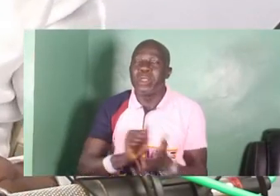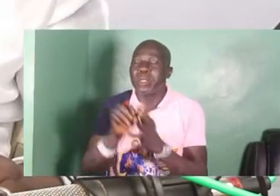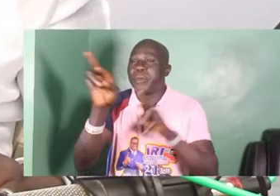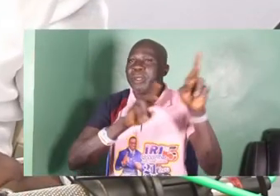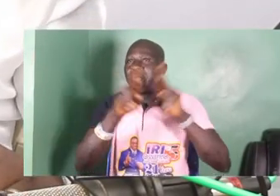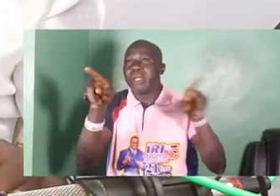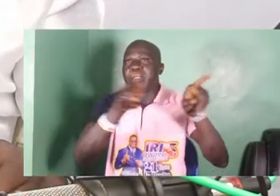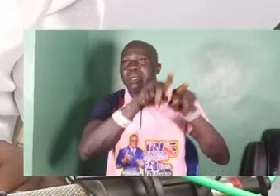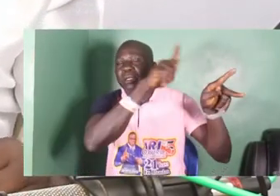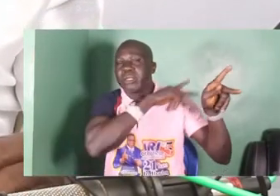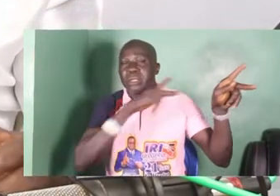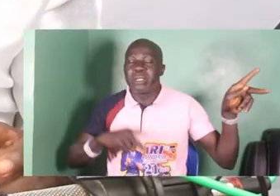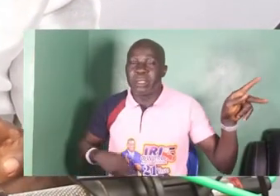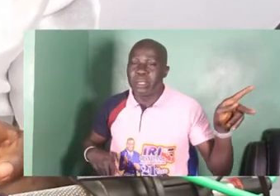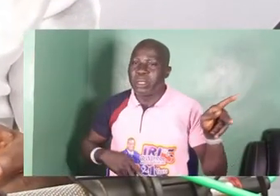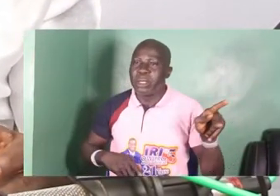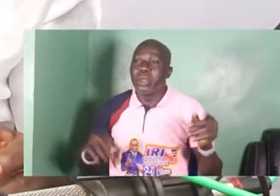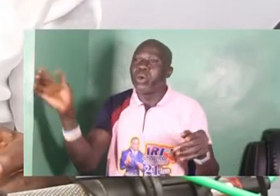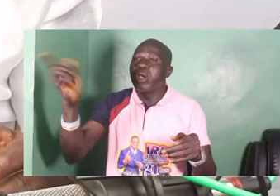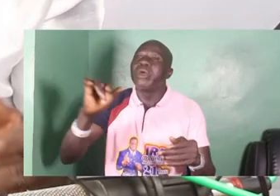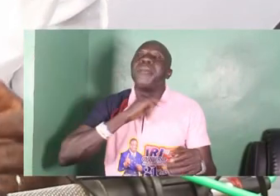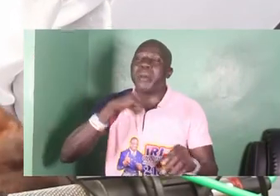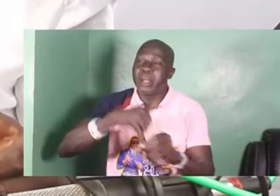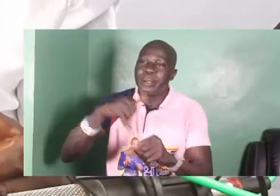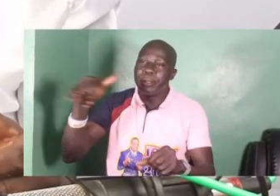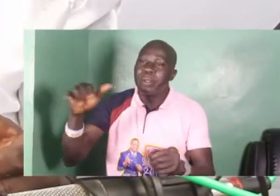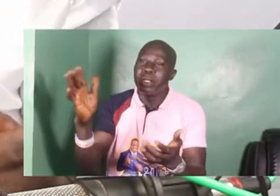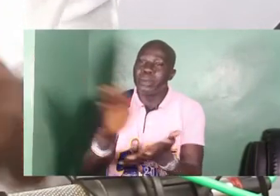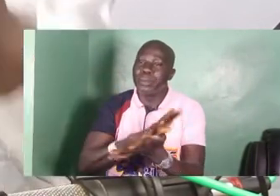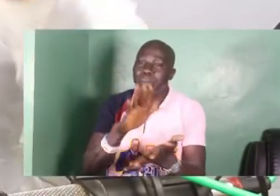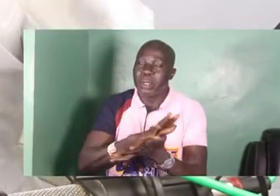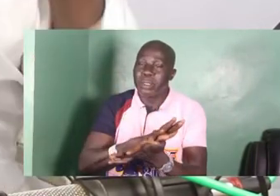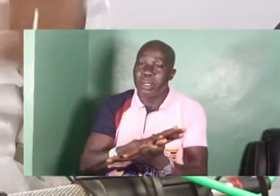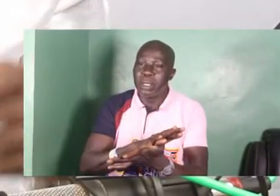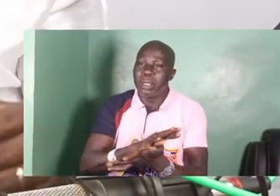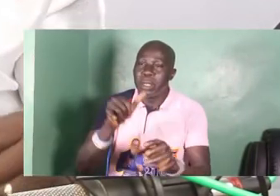is it, Baba? Where is your skin? Where is your pen? Where is your book?